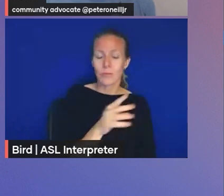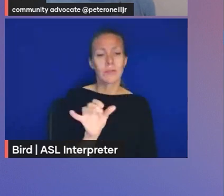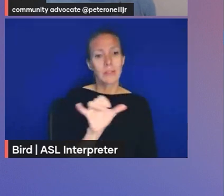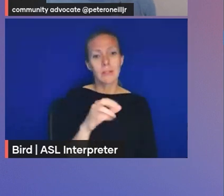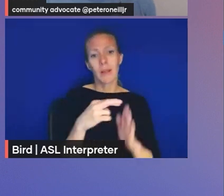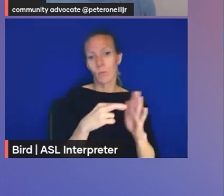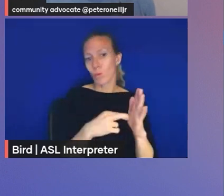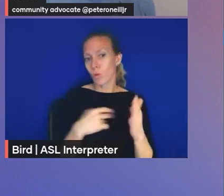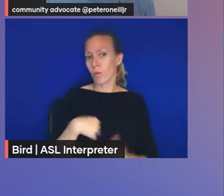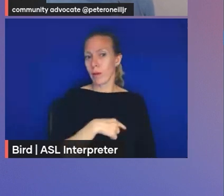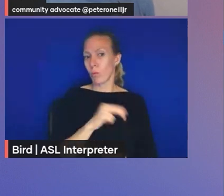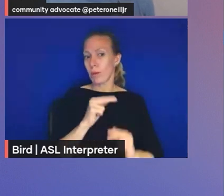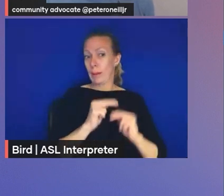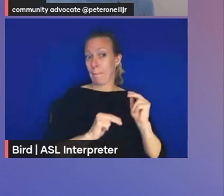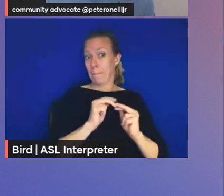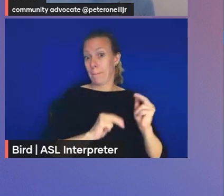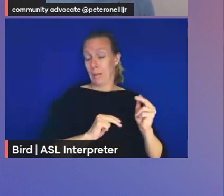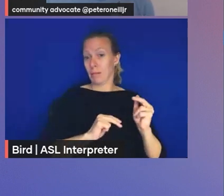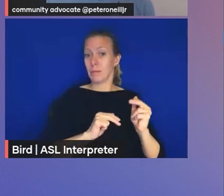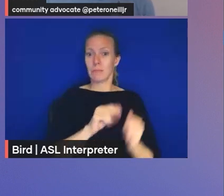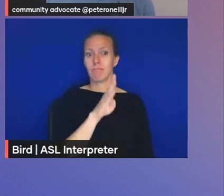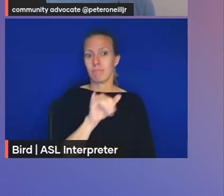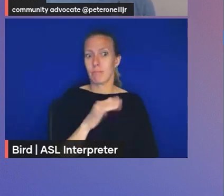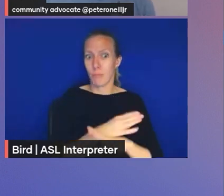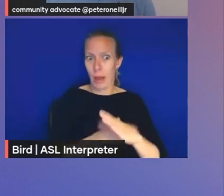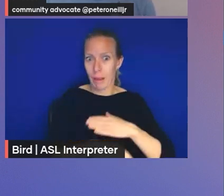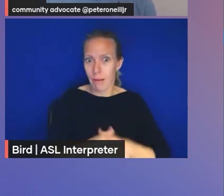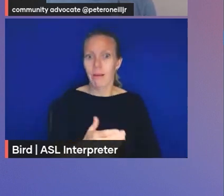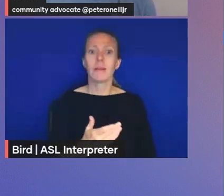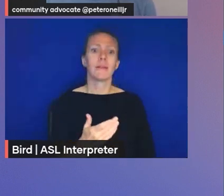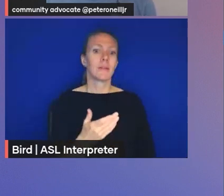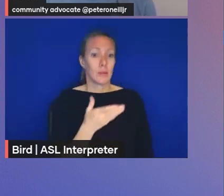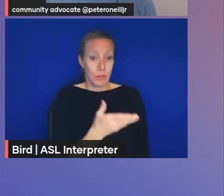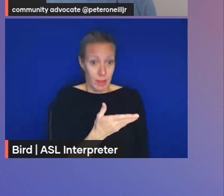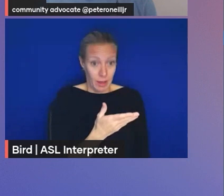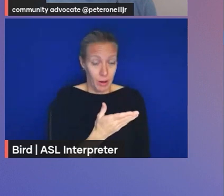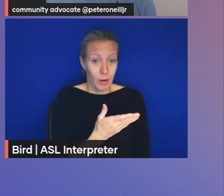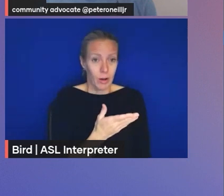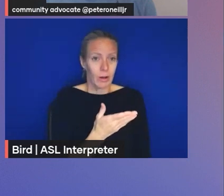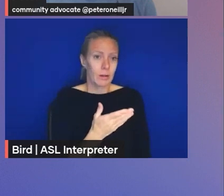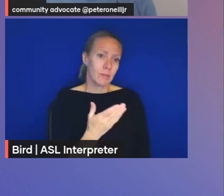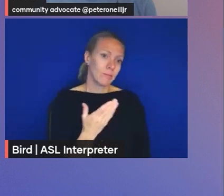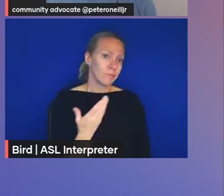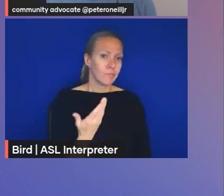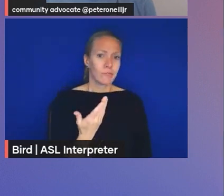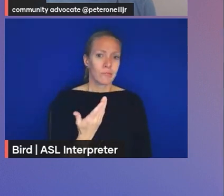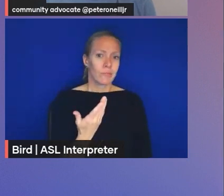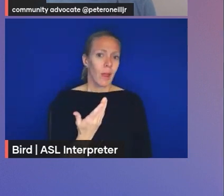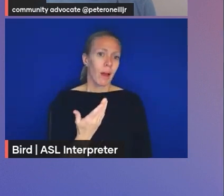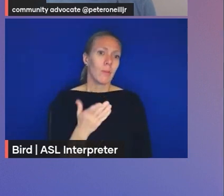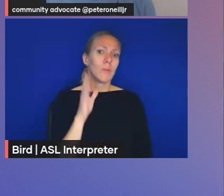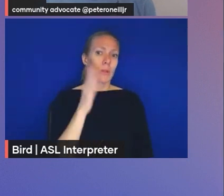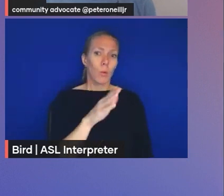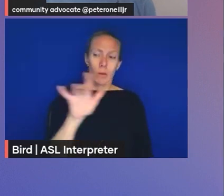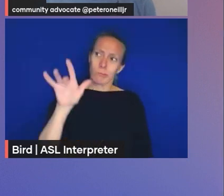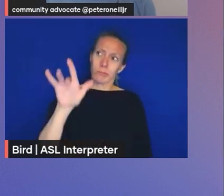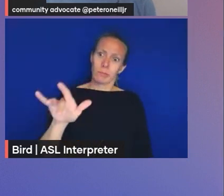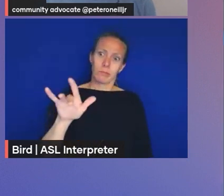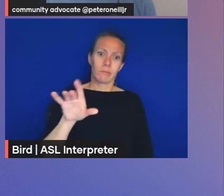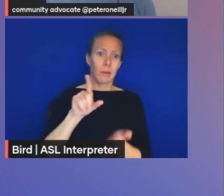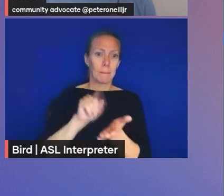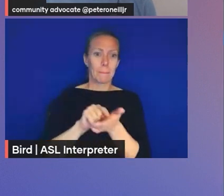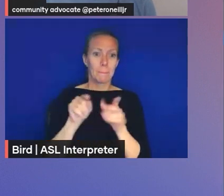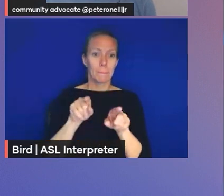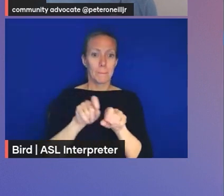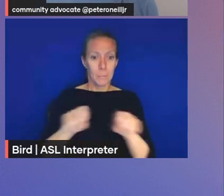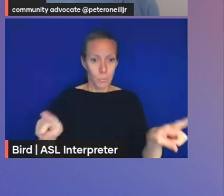restrict ingresses from public IPs. So that's in there. We just hit enforce. We could publish it. publish these